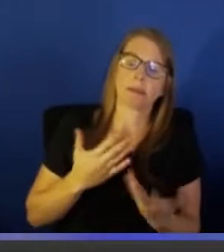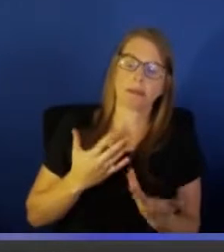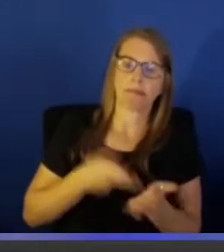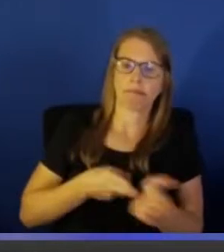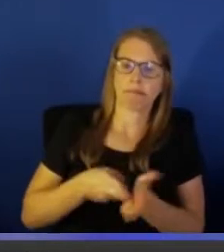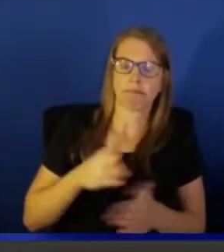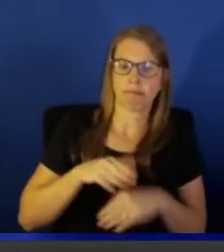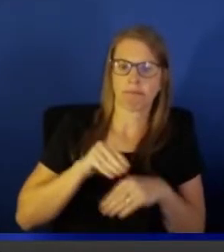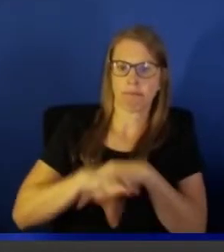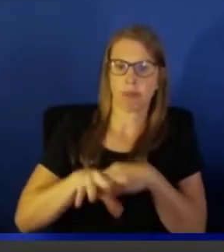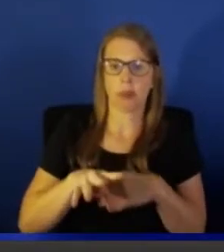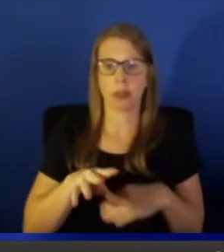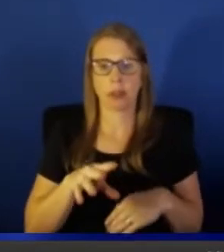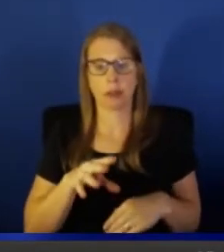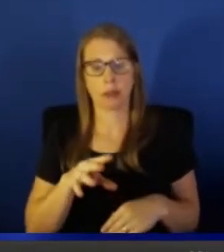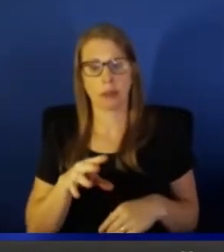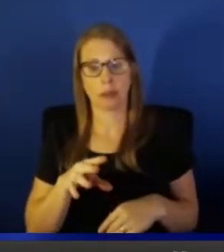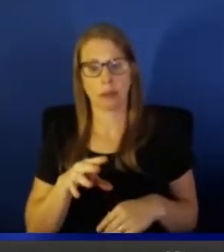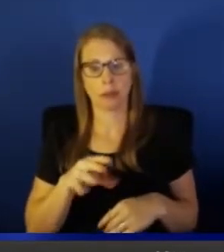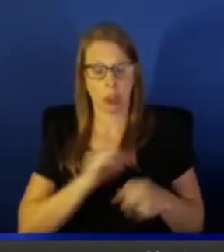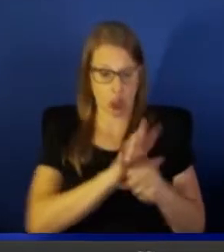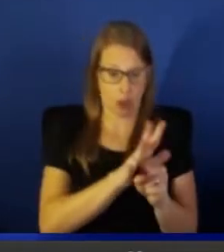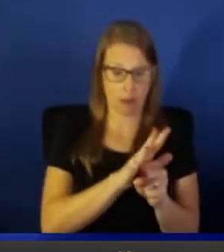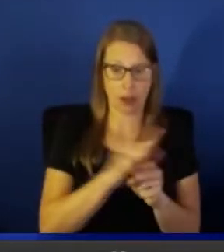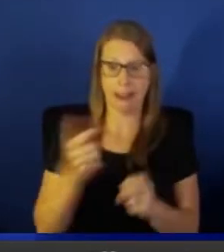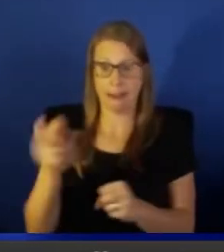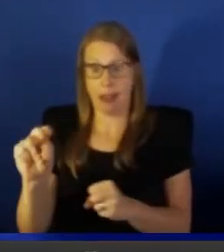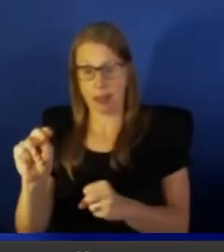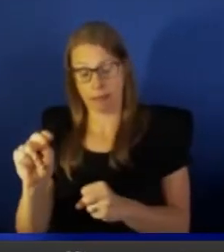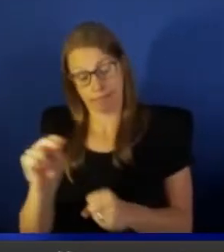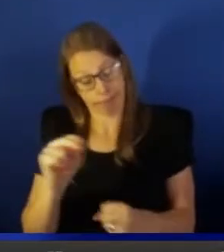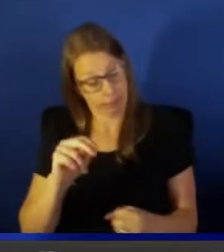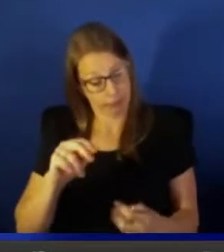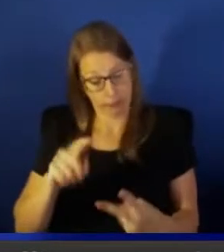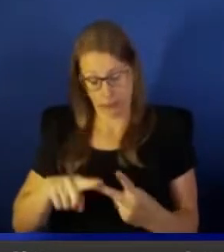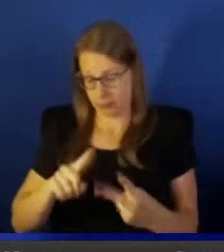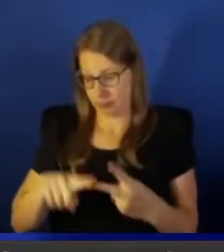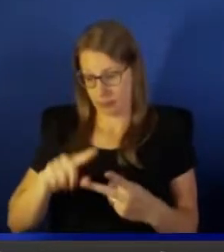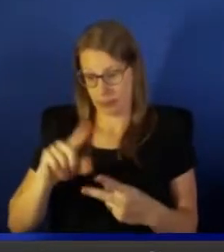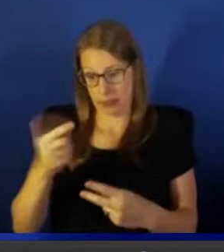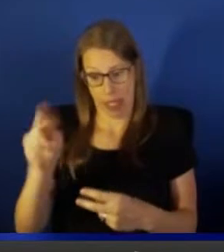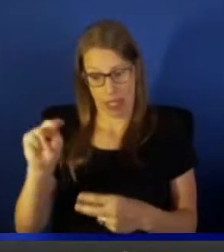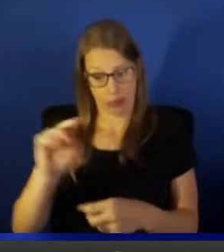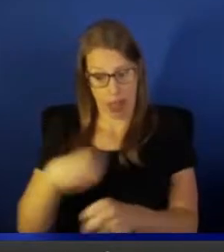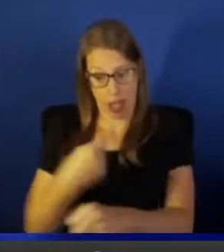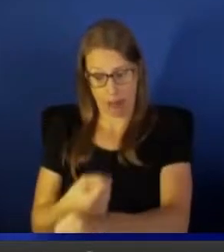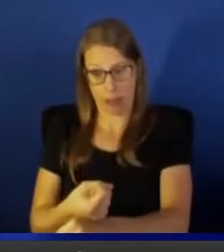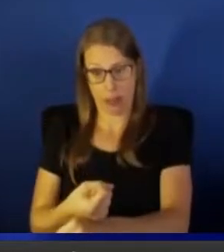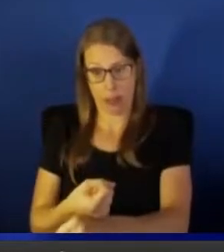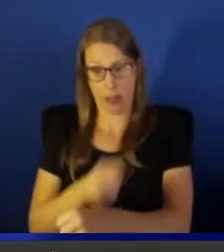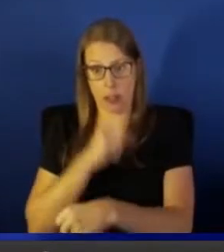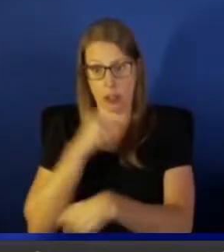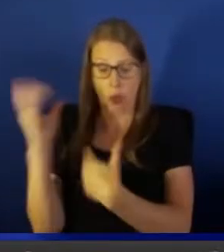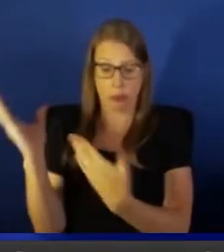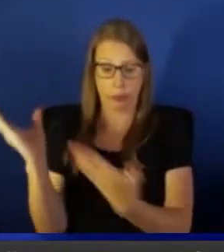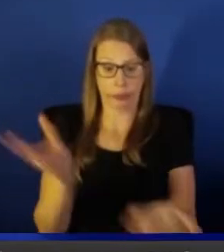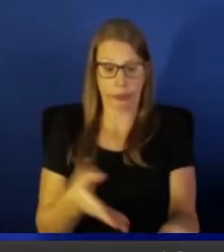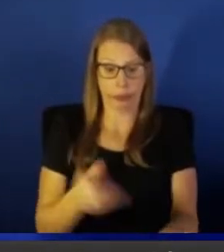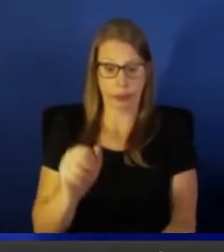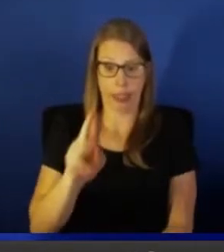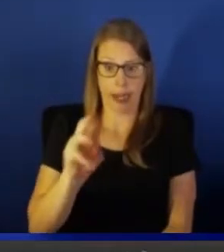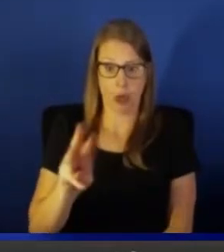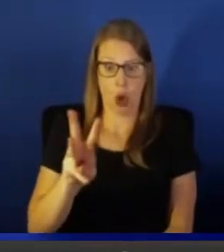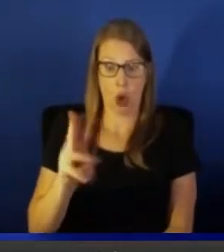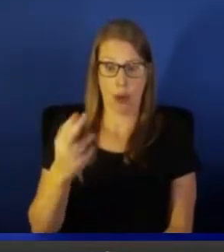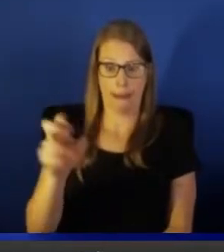speak to this too. One, lock up your guns. Keep them somewhere safe. Don't drive them to Arrowhead Stadium where we have a rash of thefts